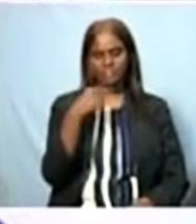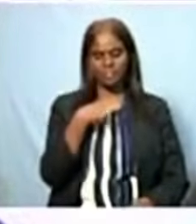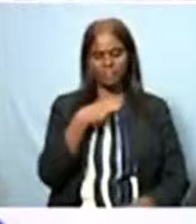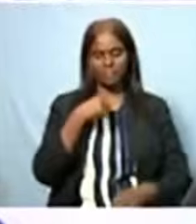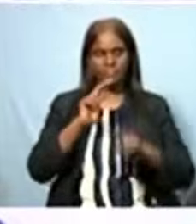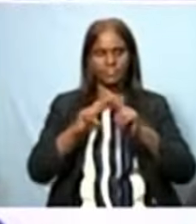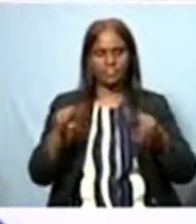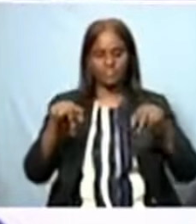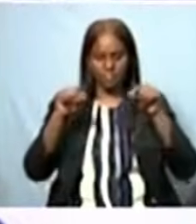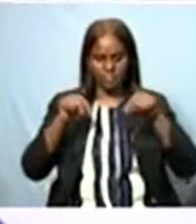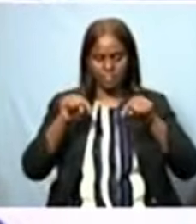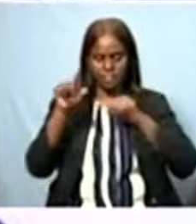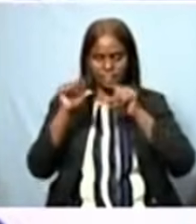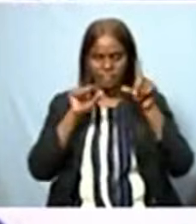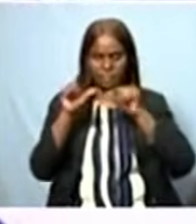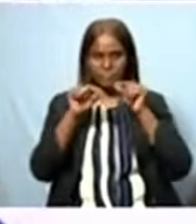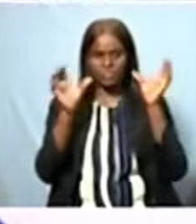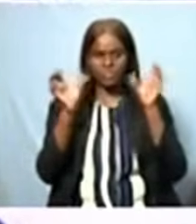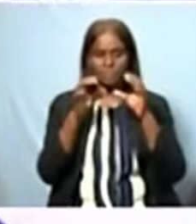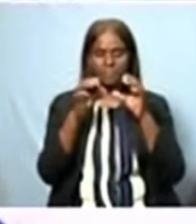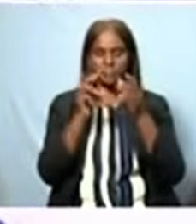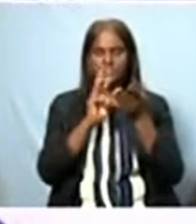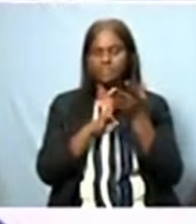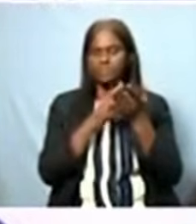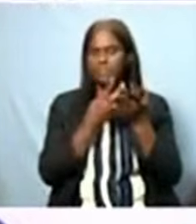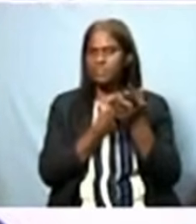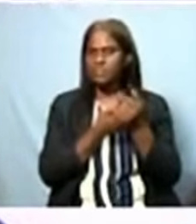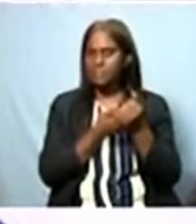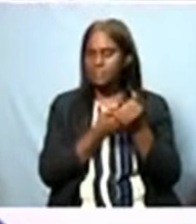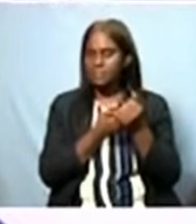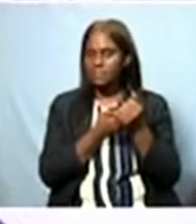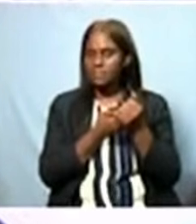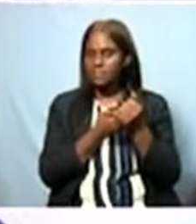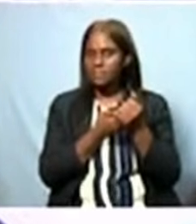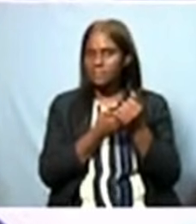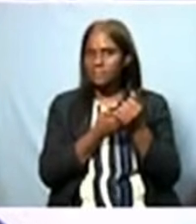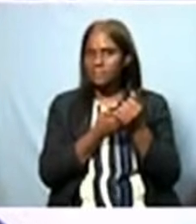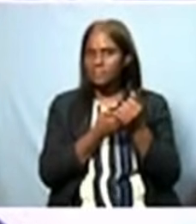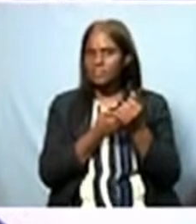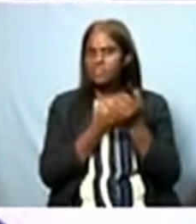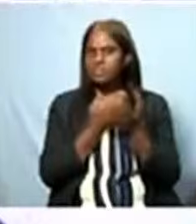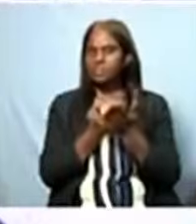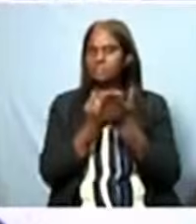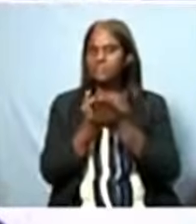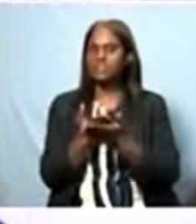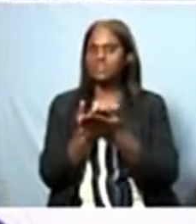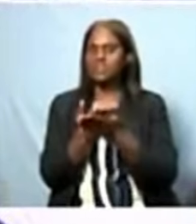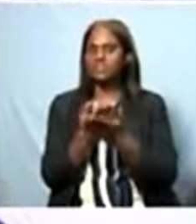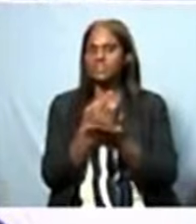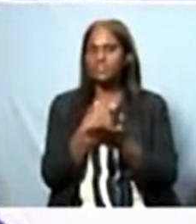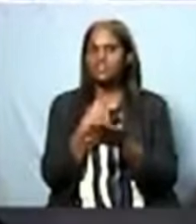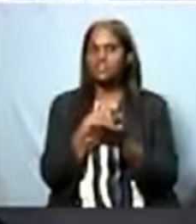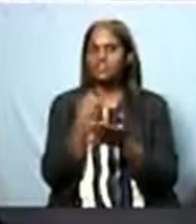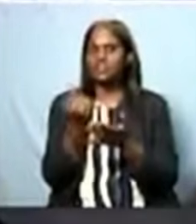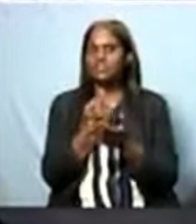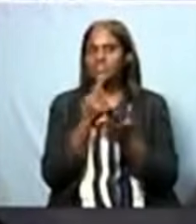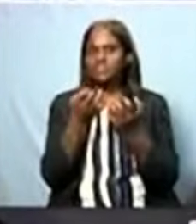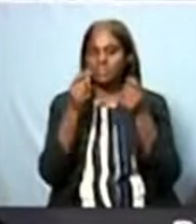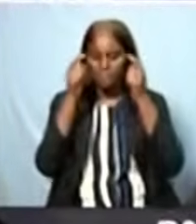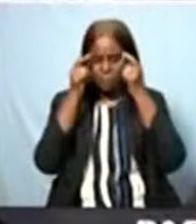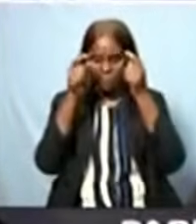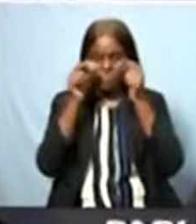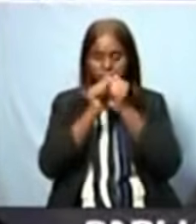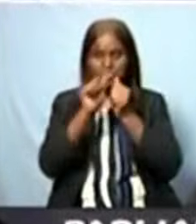chairperson of this select committee. Witness, as you make your submission, I would like to confer you